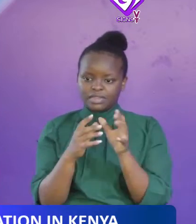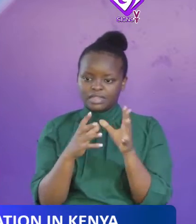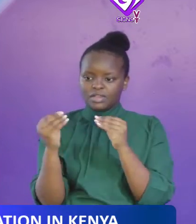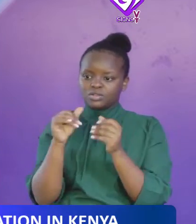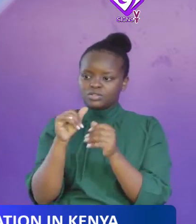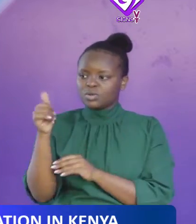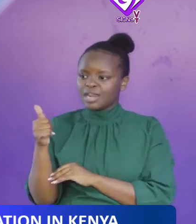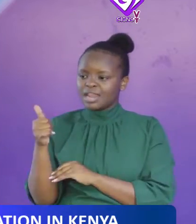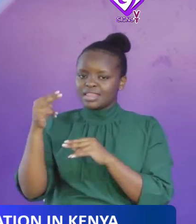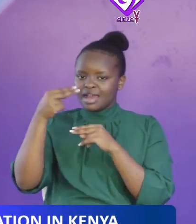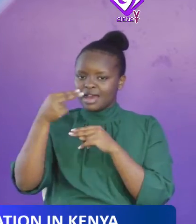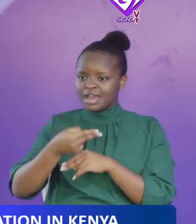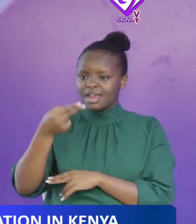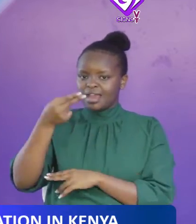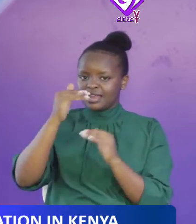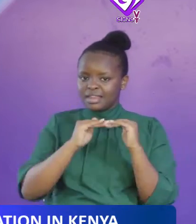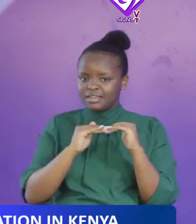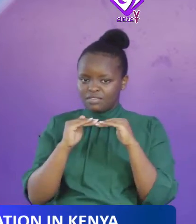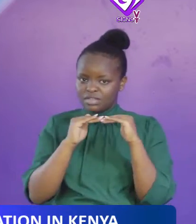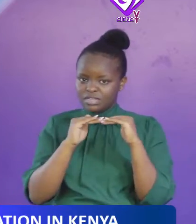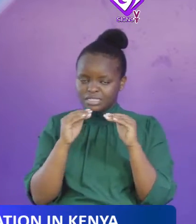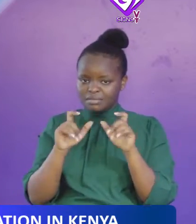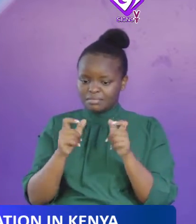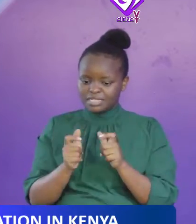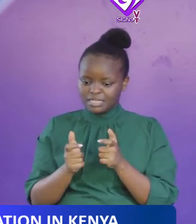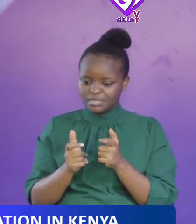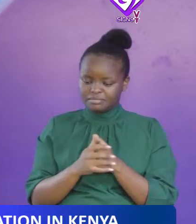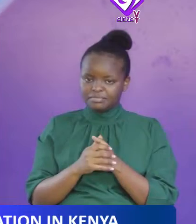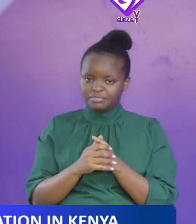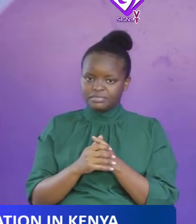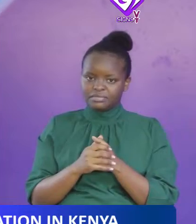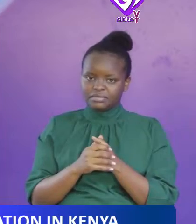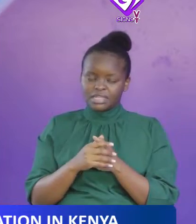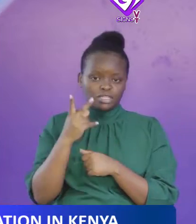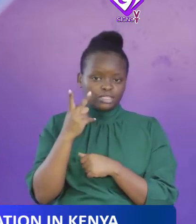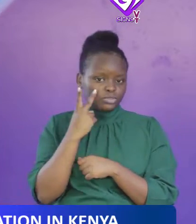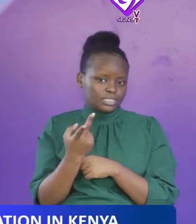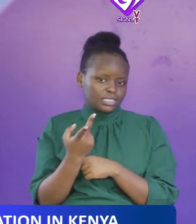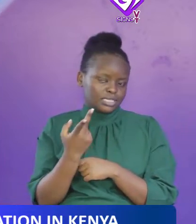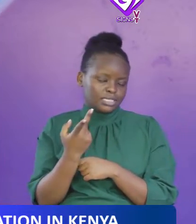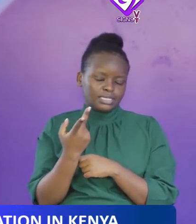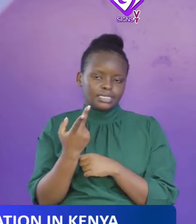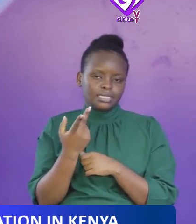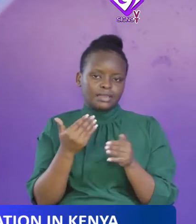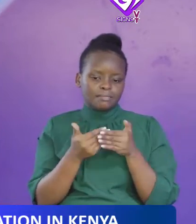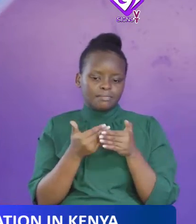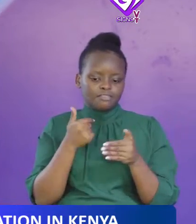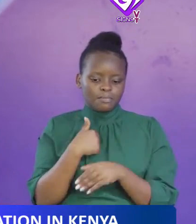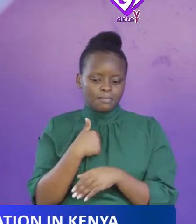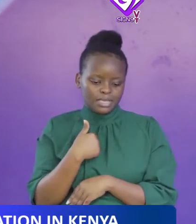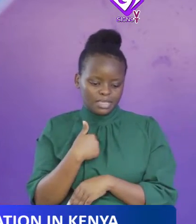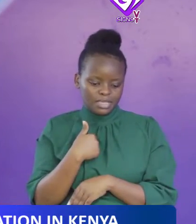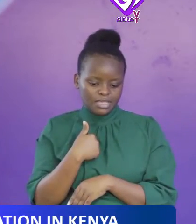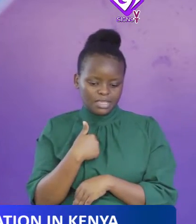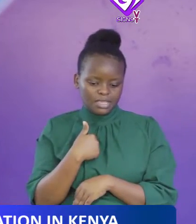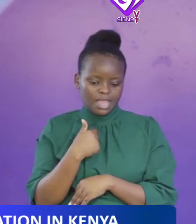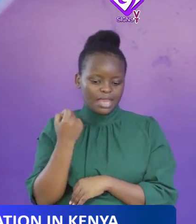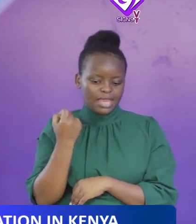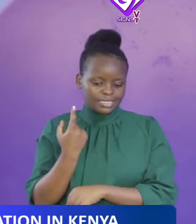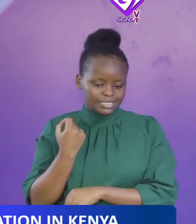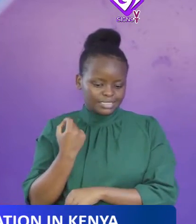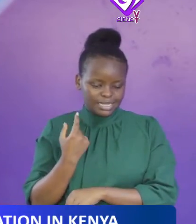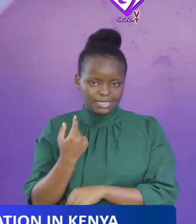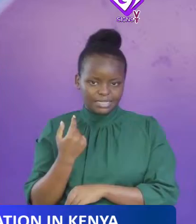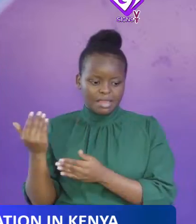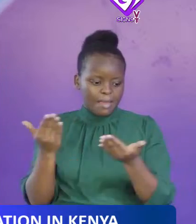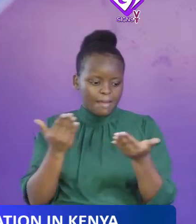another higher level, in the media, and you see me, before I understand or bring any